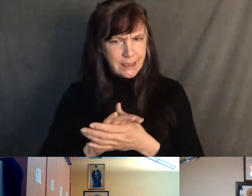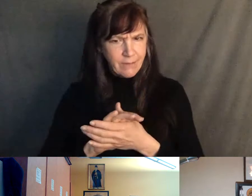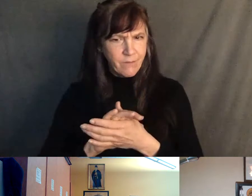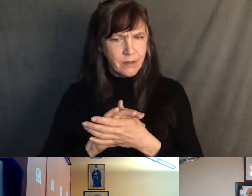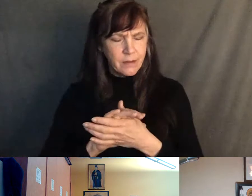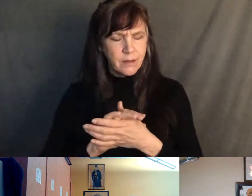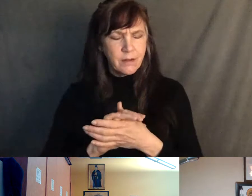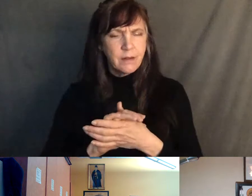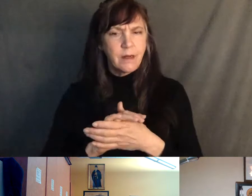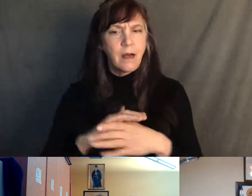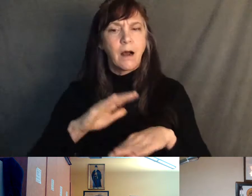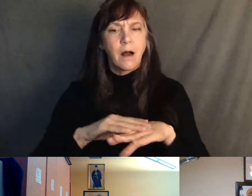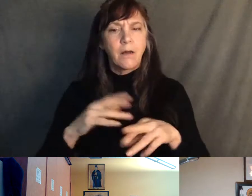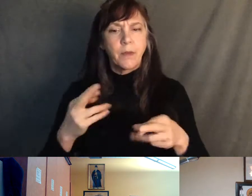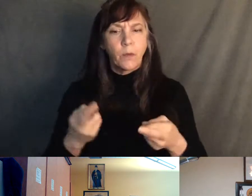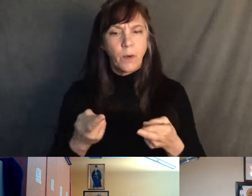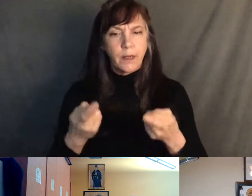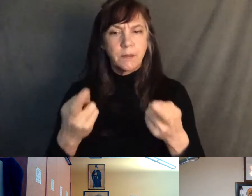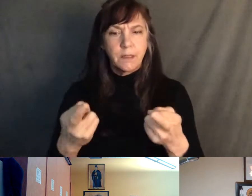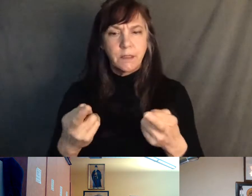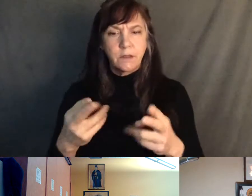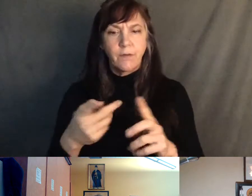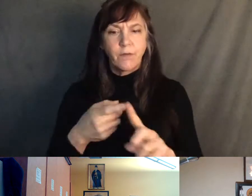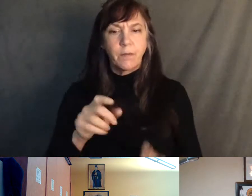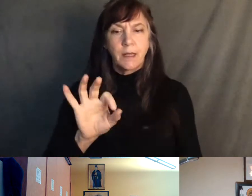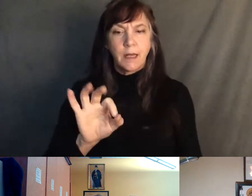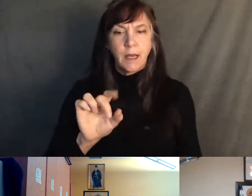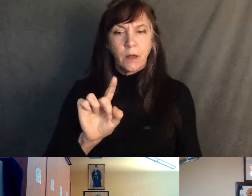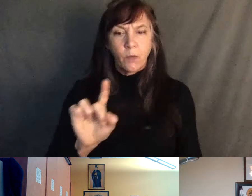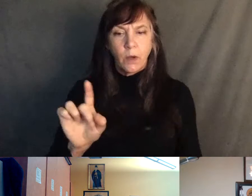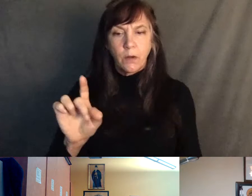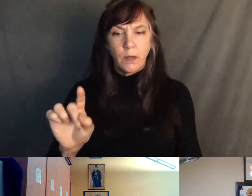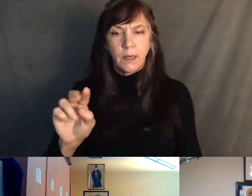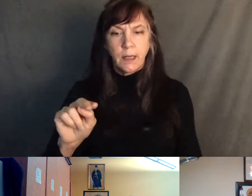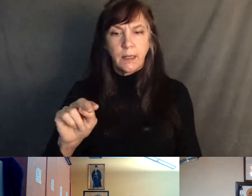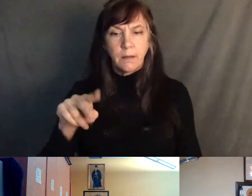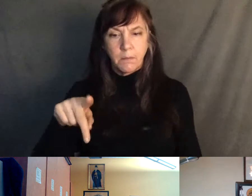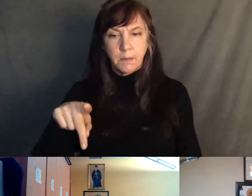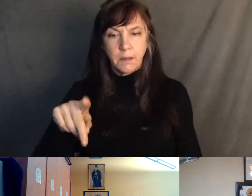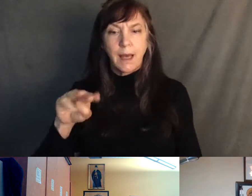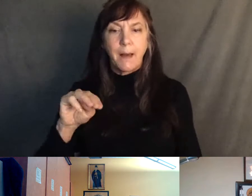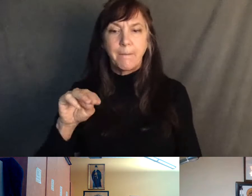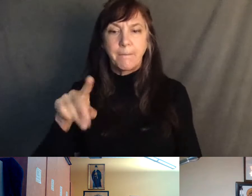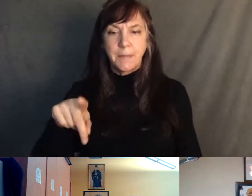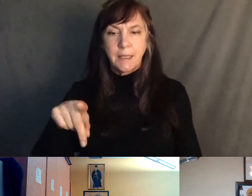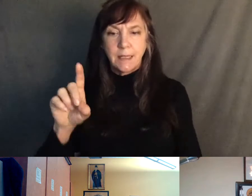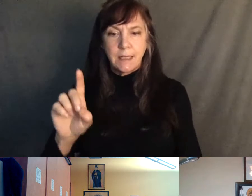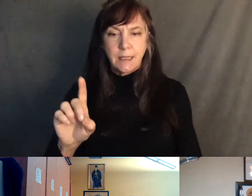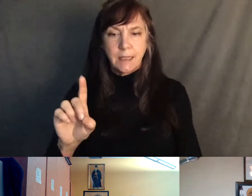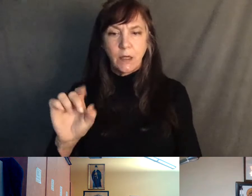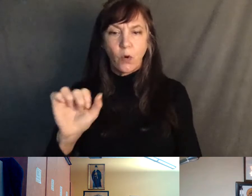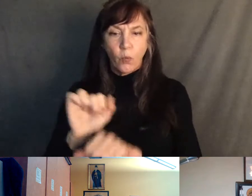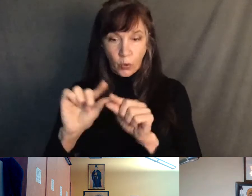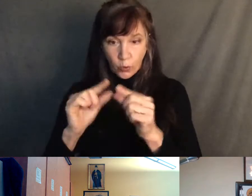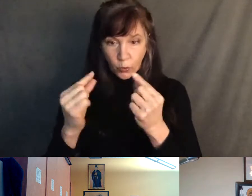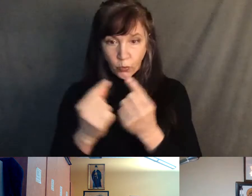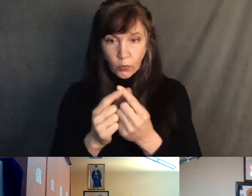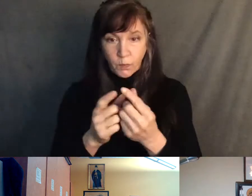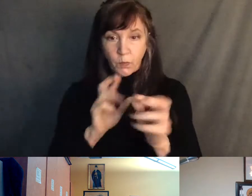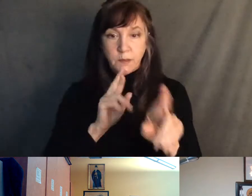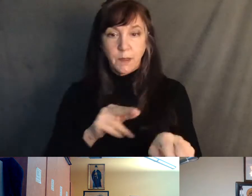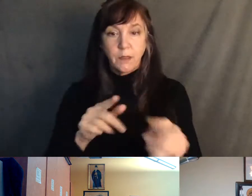those recommendations from the 911 MPD work group for alternative responses to police